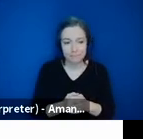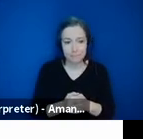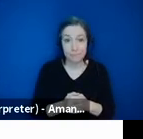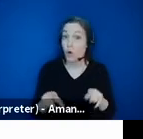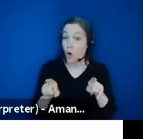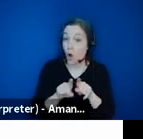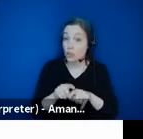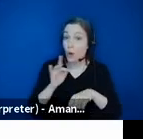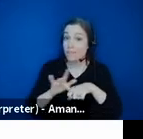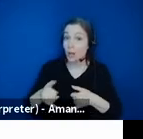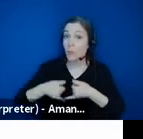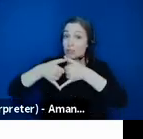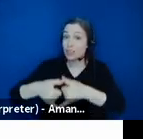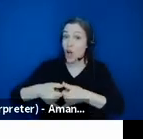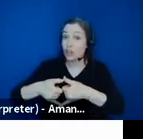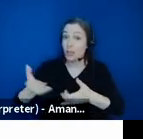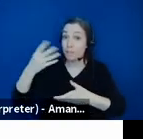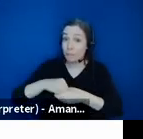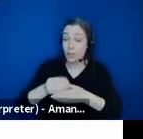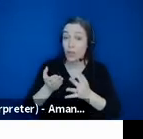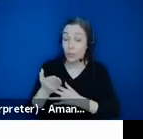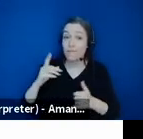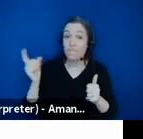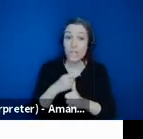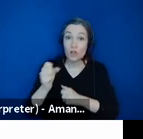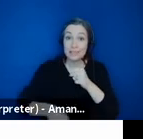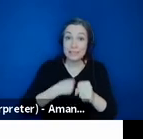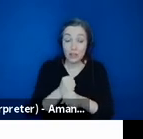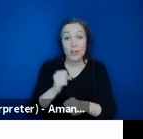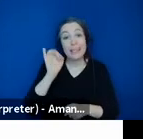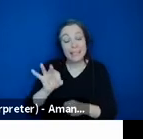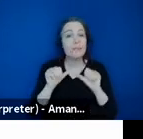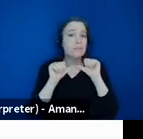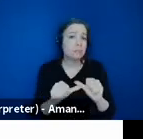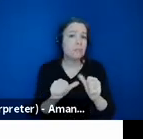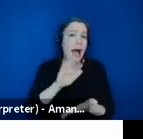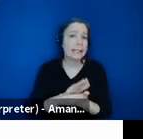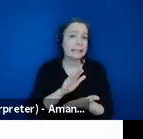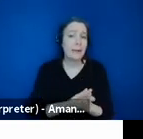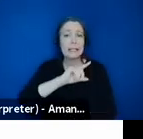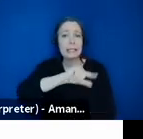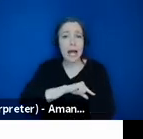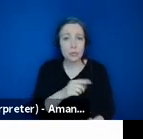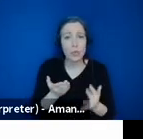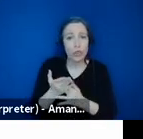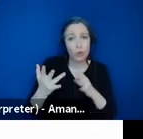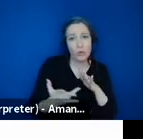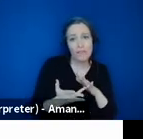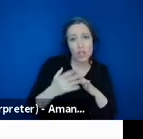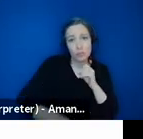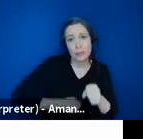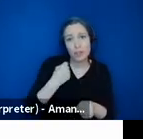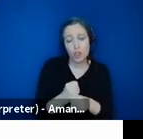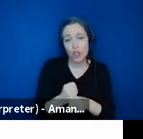you can get through your first year, and then if you remain academically eligible after your freshman year your first year. You'll get a scholarship